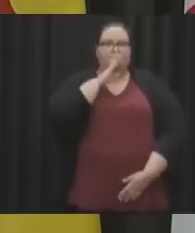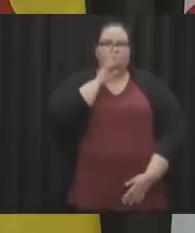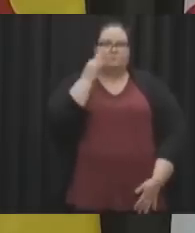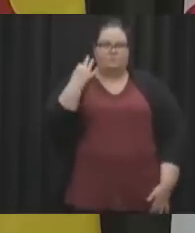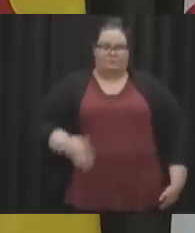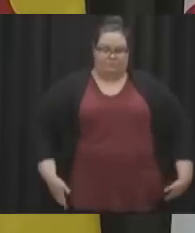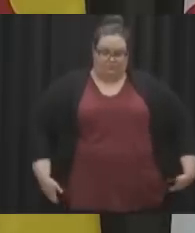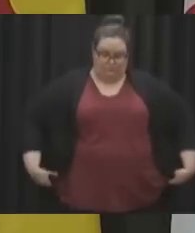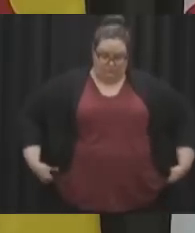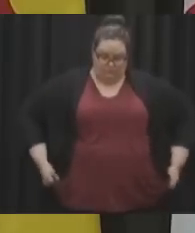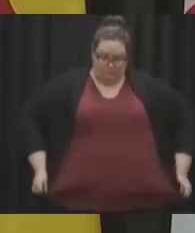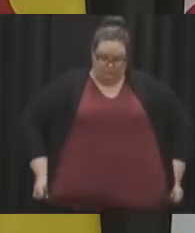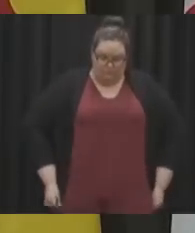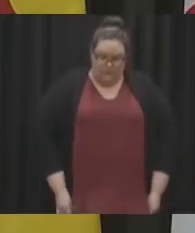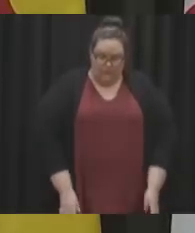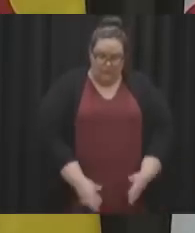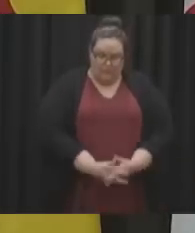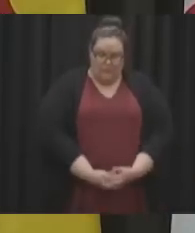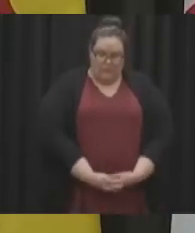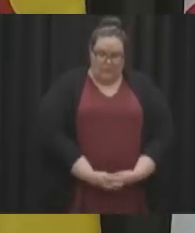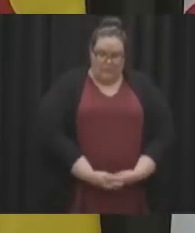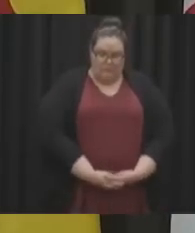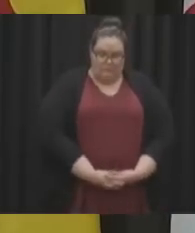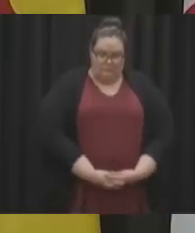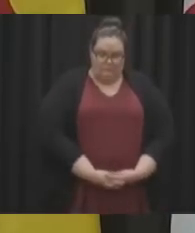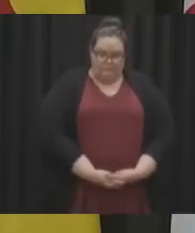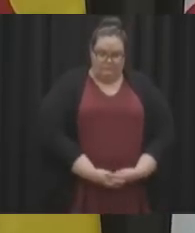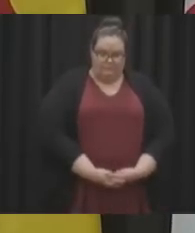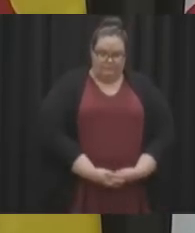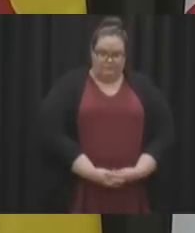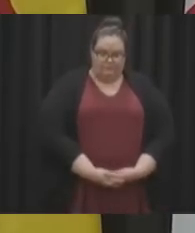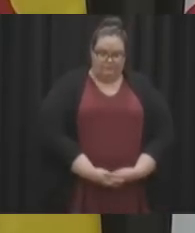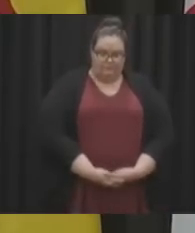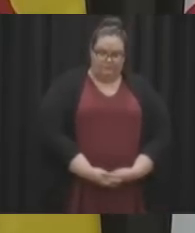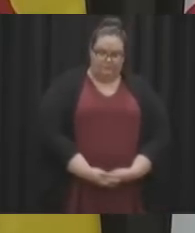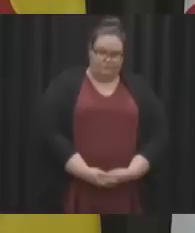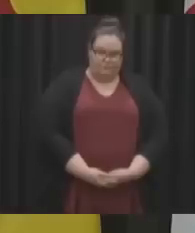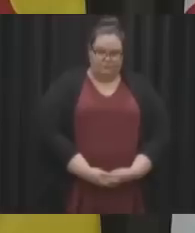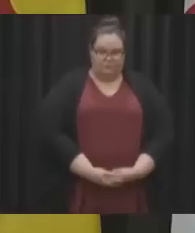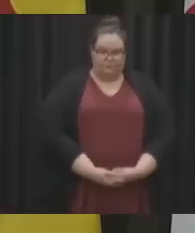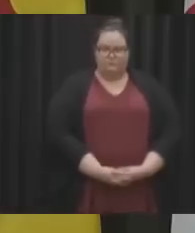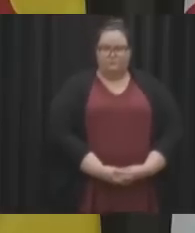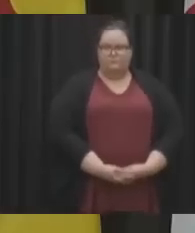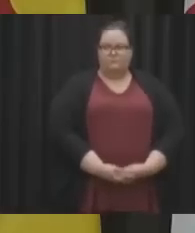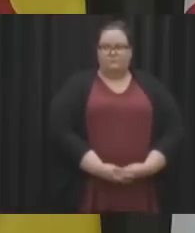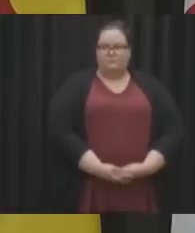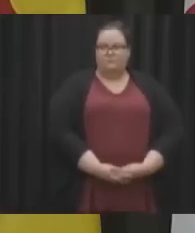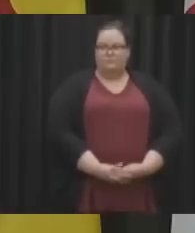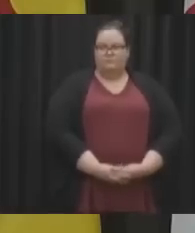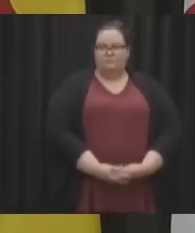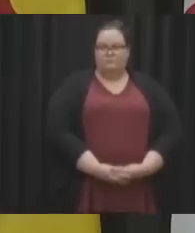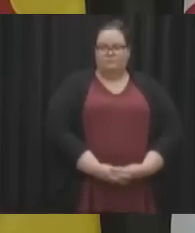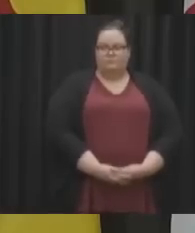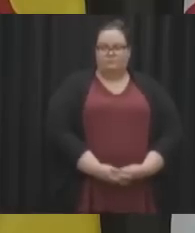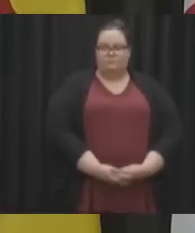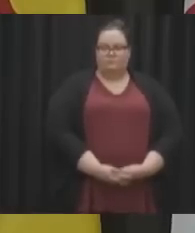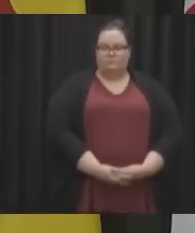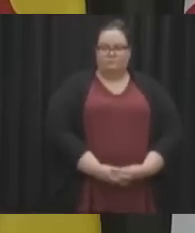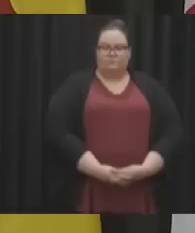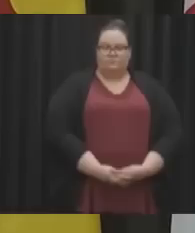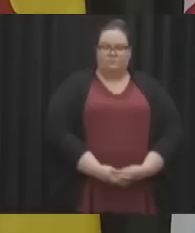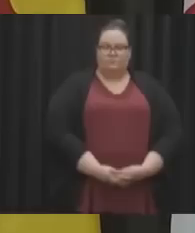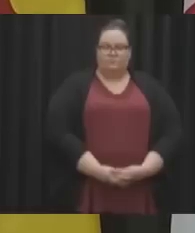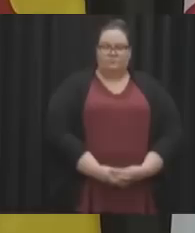Scotia, Newfoundland, and PEI this morning, and they are all concerned about what's happening here in New Brunswick, and they offer their